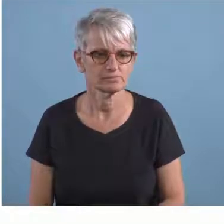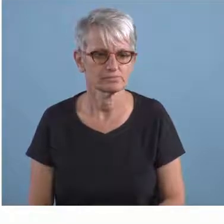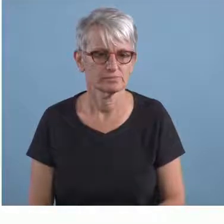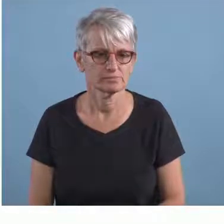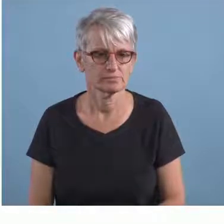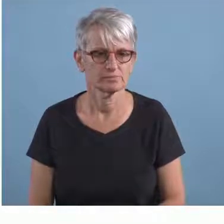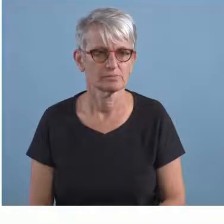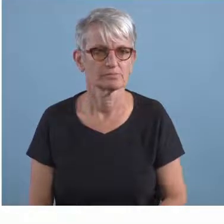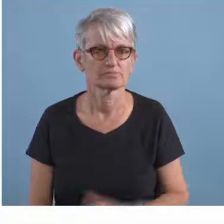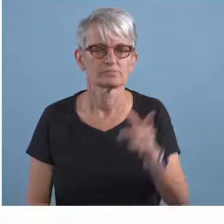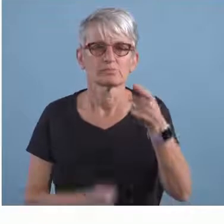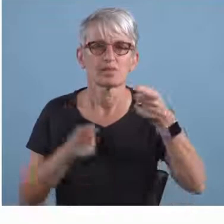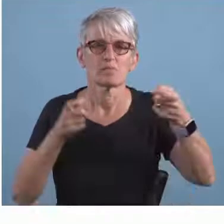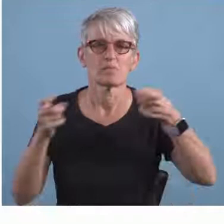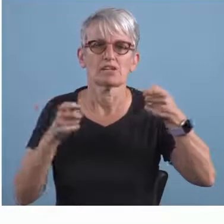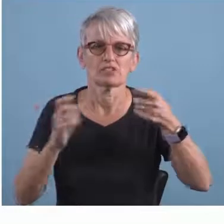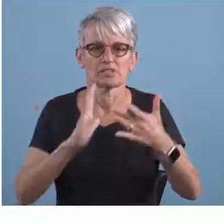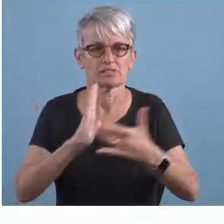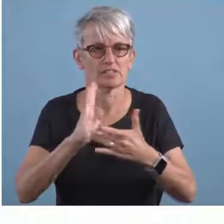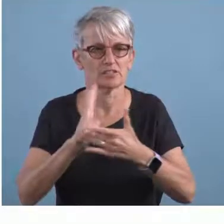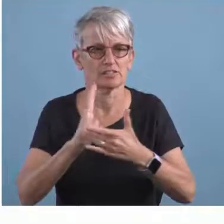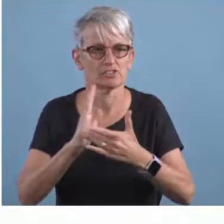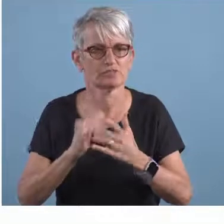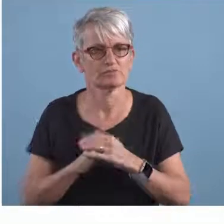Managing the technology that people are so worried about.